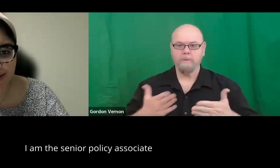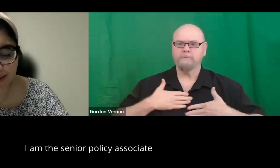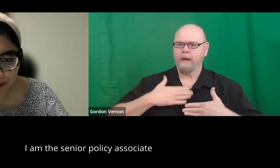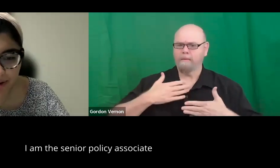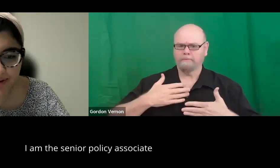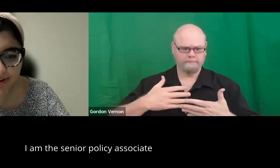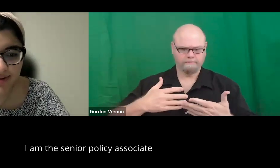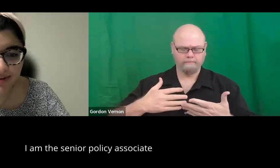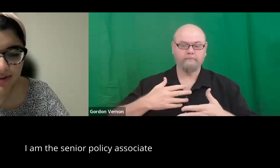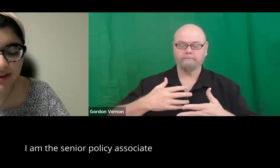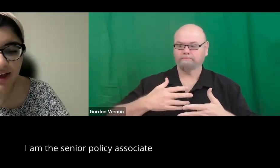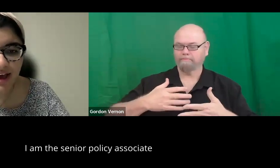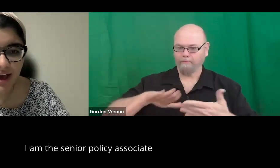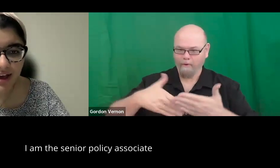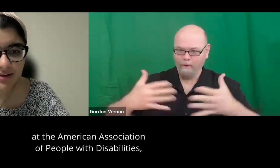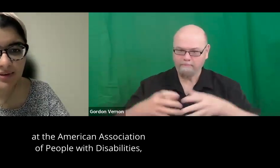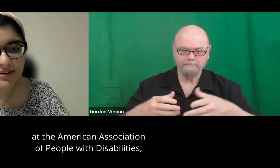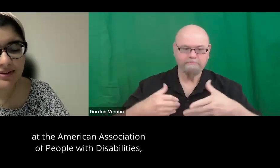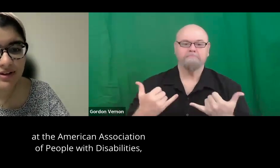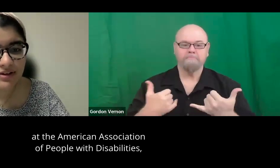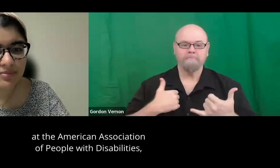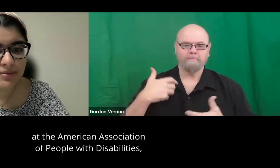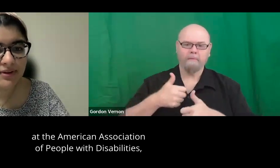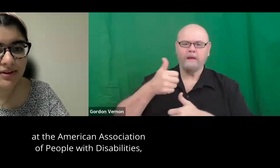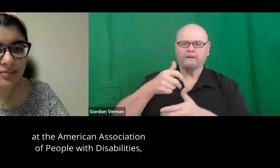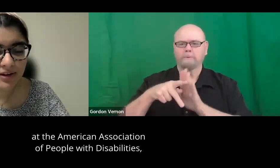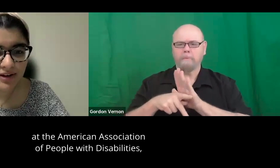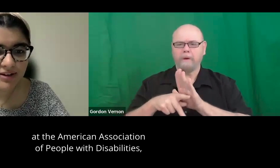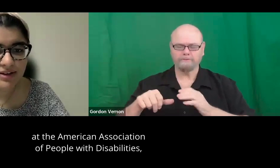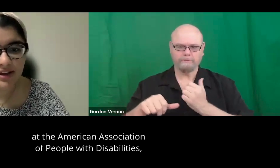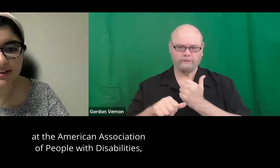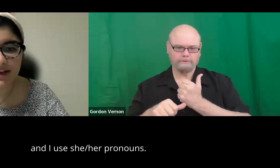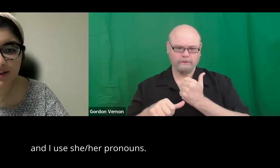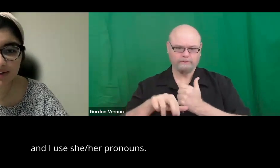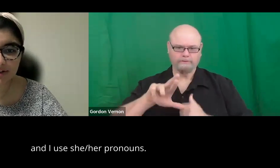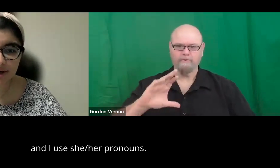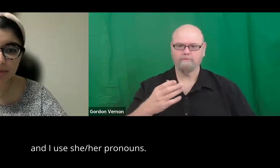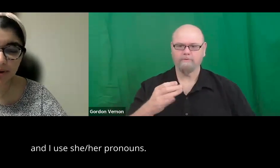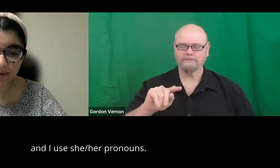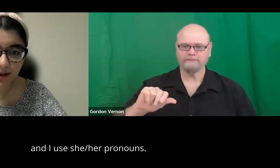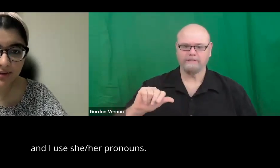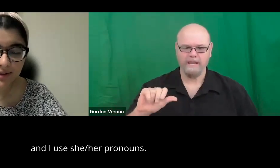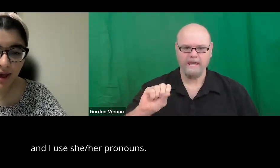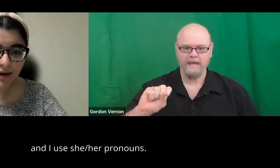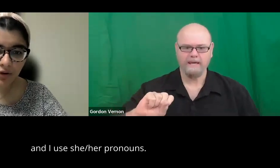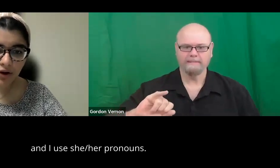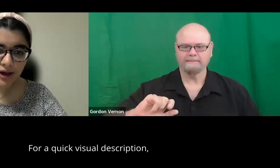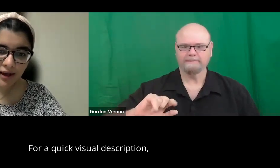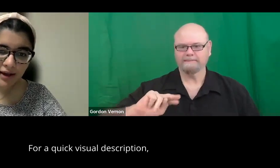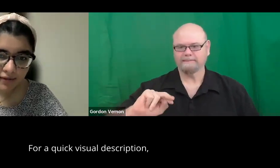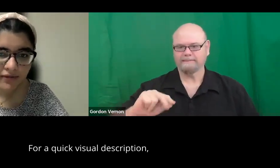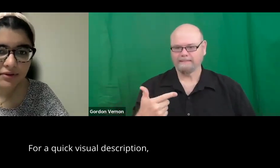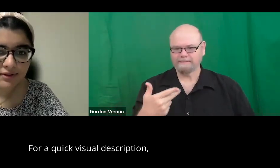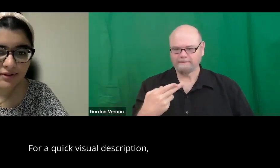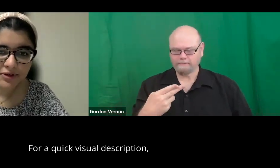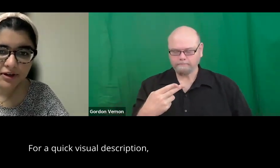am the Senior Policy Associate at the American Association of People with Disabilities, and I use she, her pronouns. For